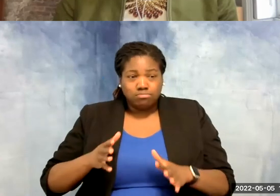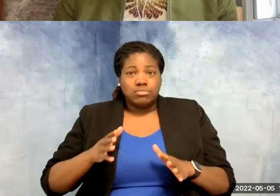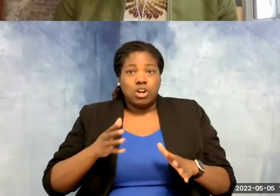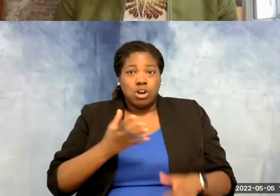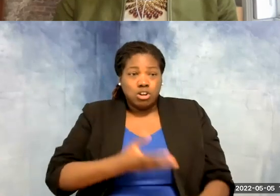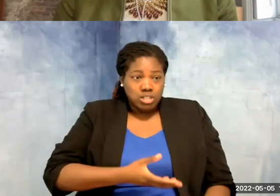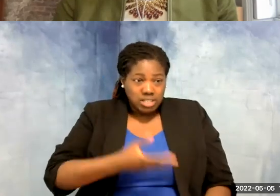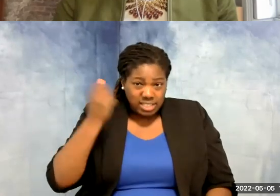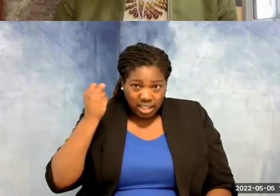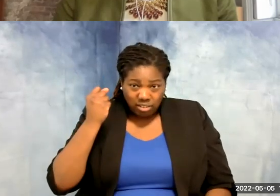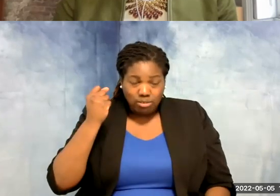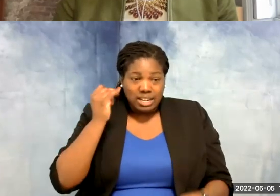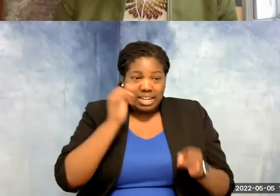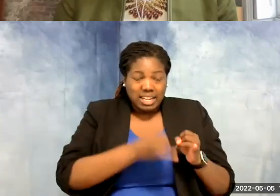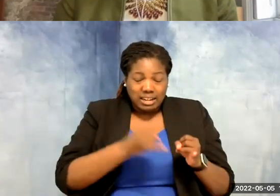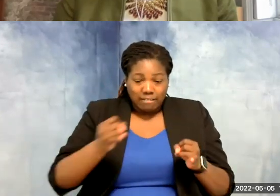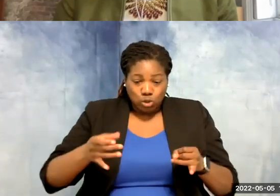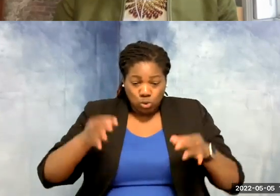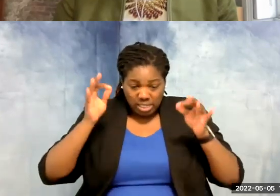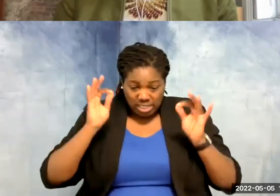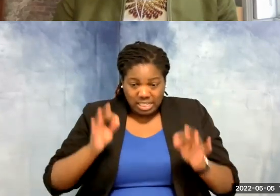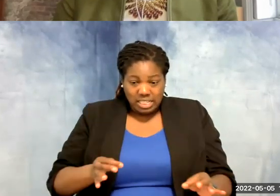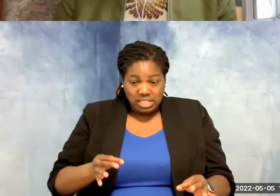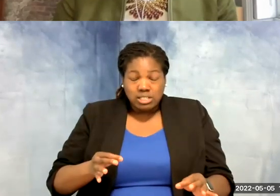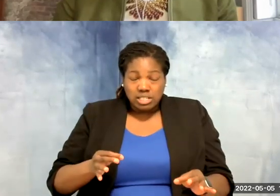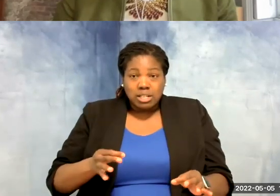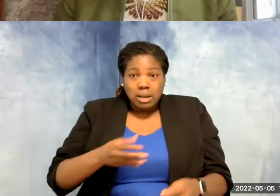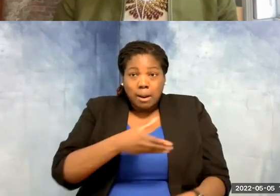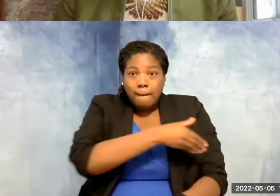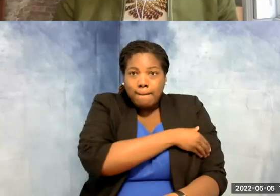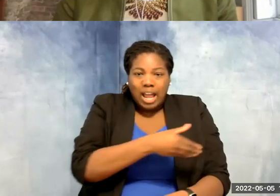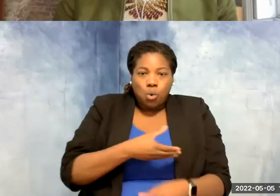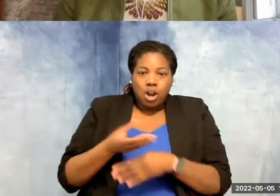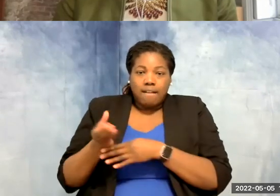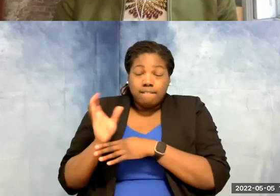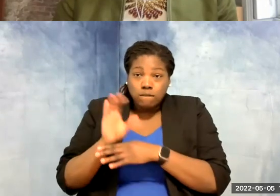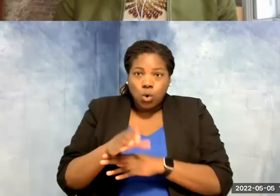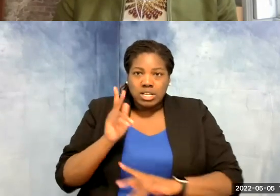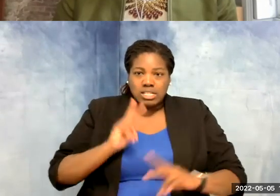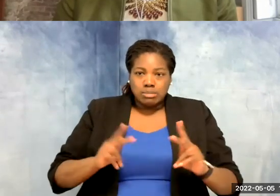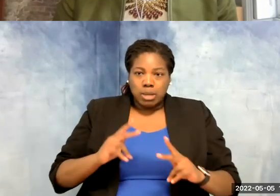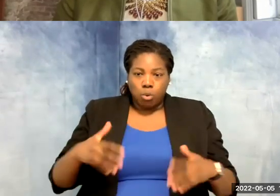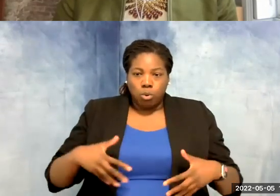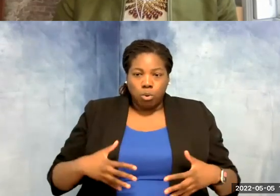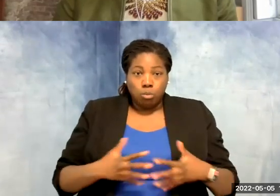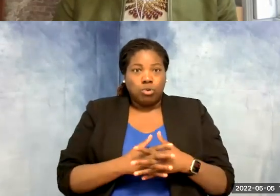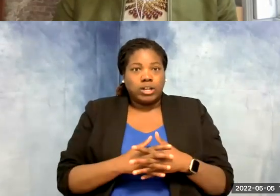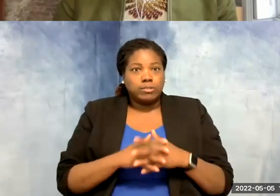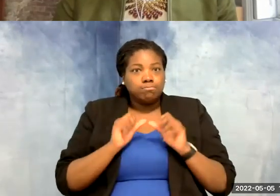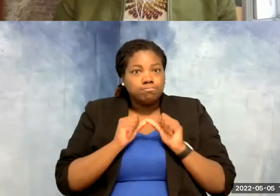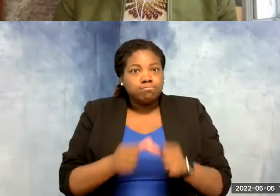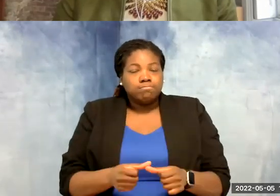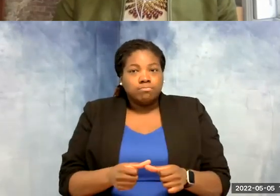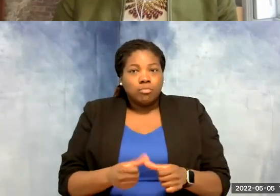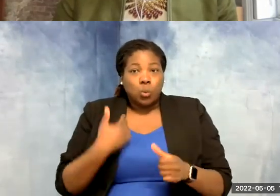away individual decision-making power and forcing people to stay pregnant. So we've got